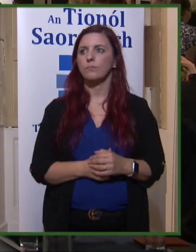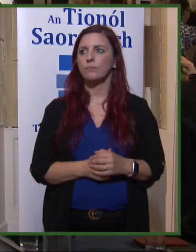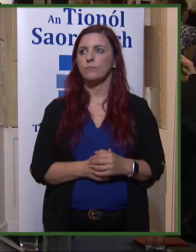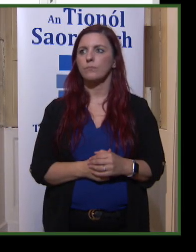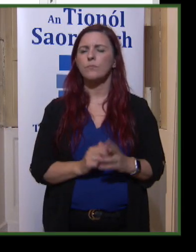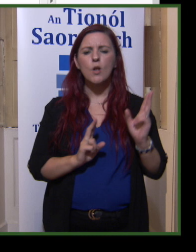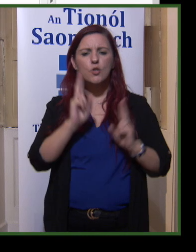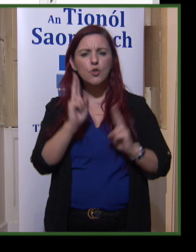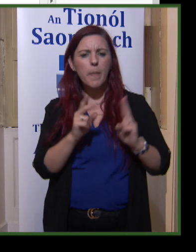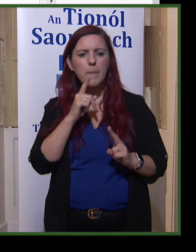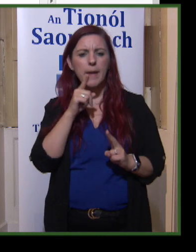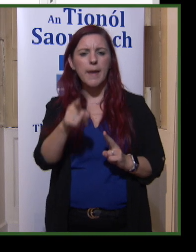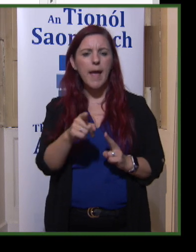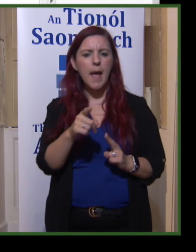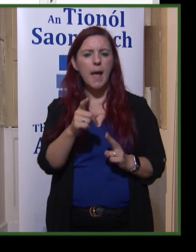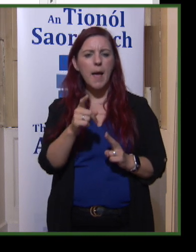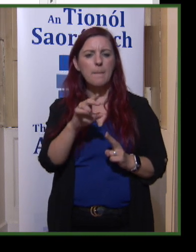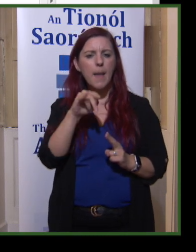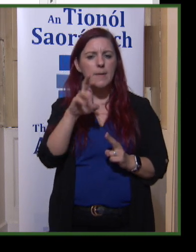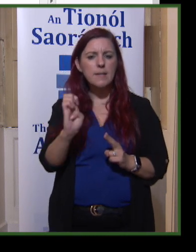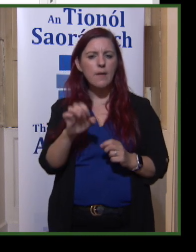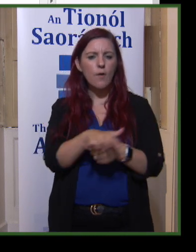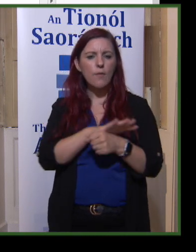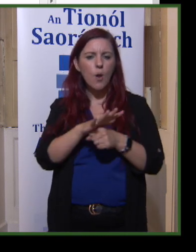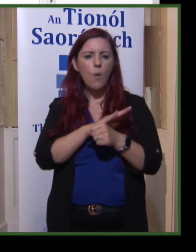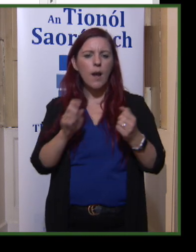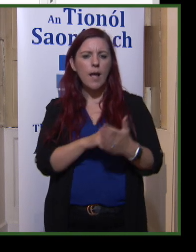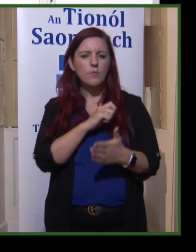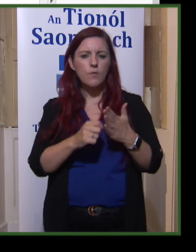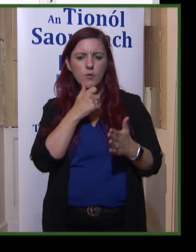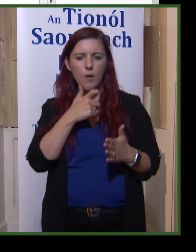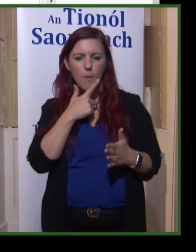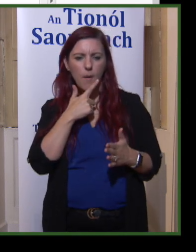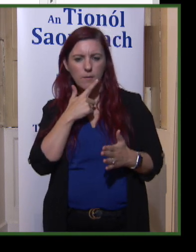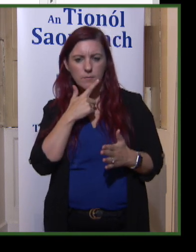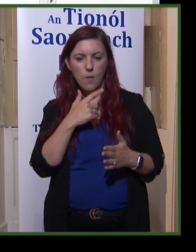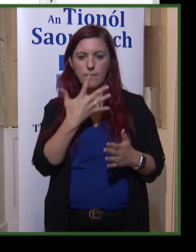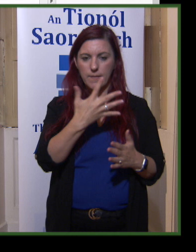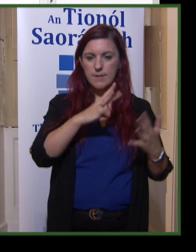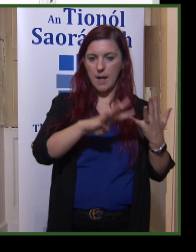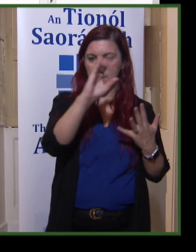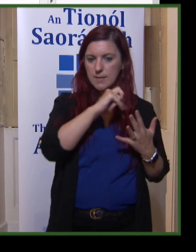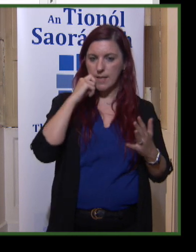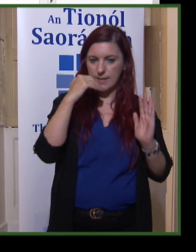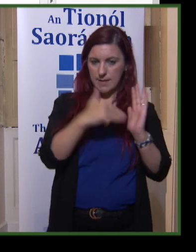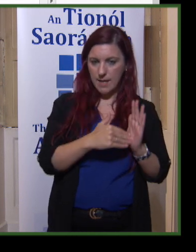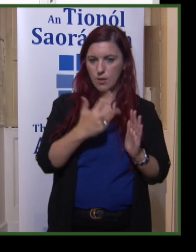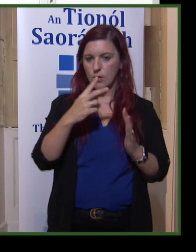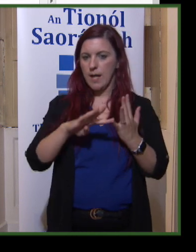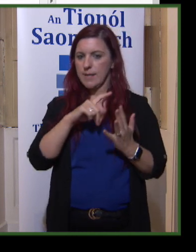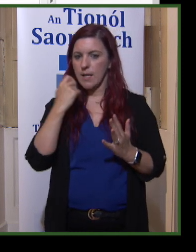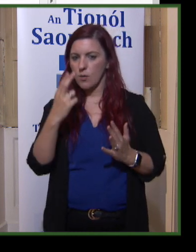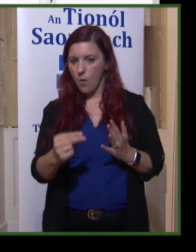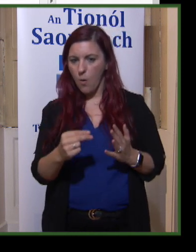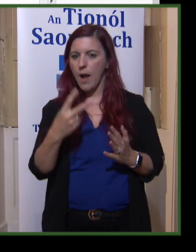electorate of Dublin and to whether or not Dublin should have a directly elected mayor? 59% said yes, 39% said no, and